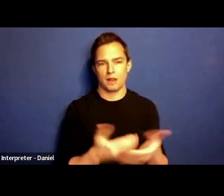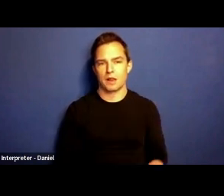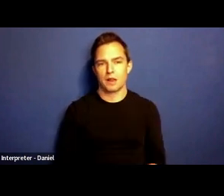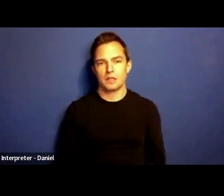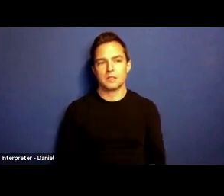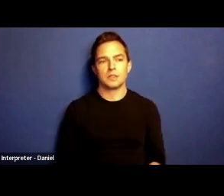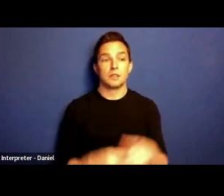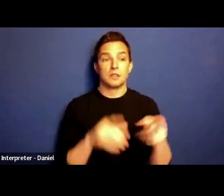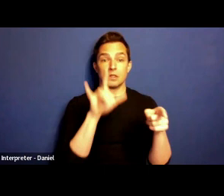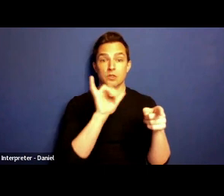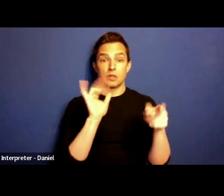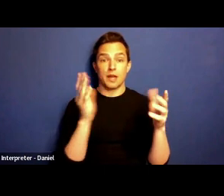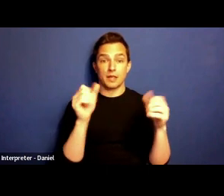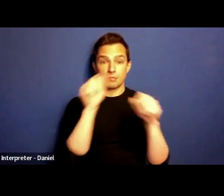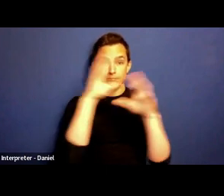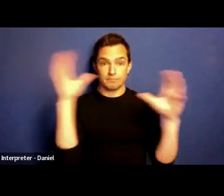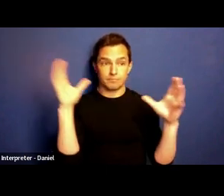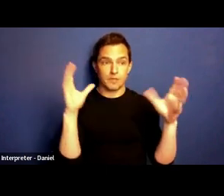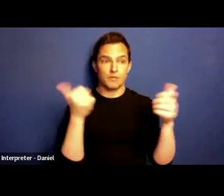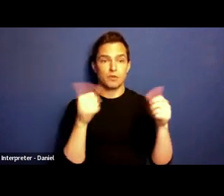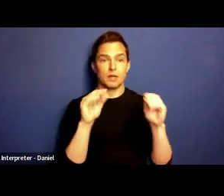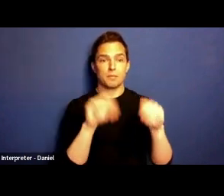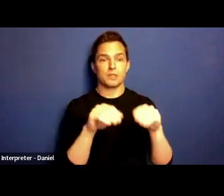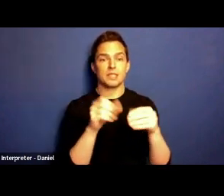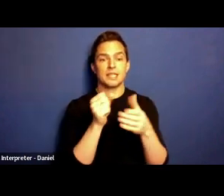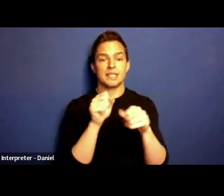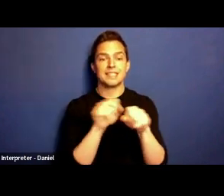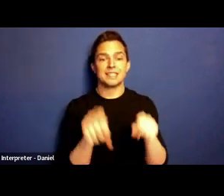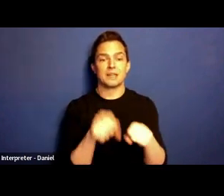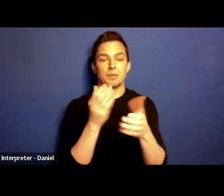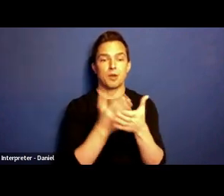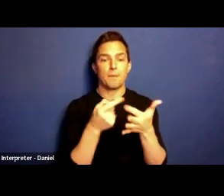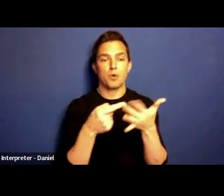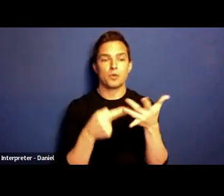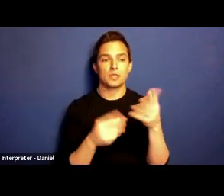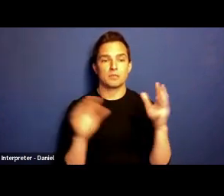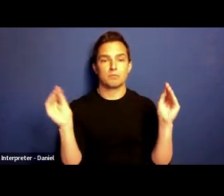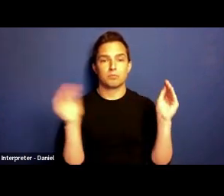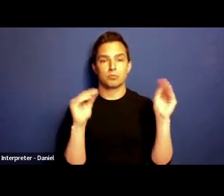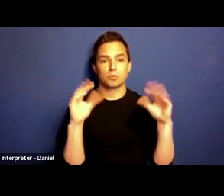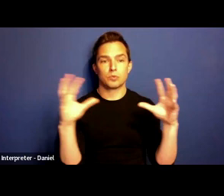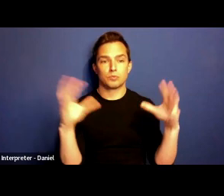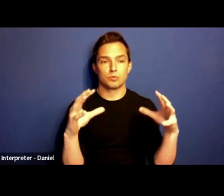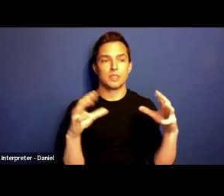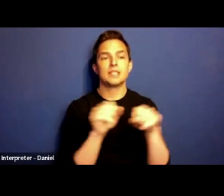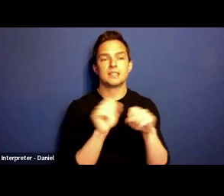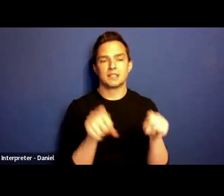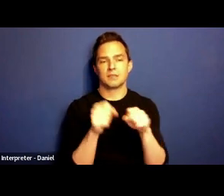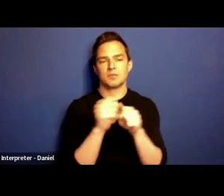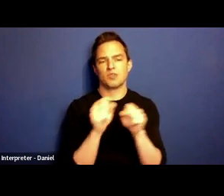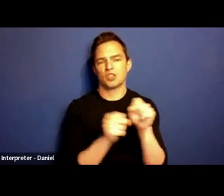So what does it look like when we try to put these system components together? I want to go through a system structure diagram with